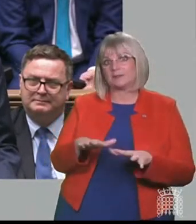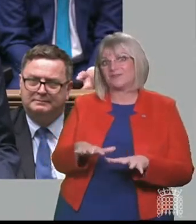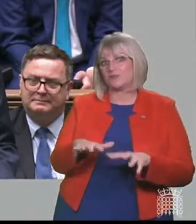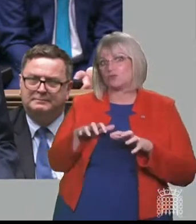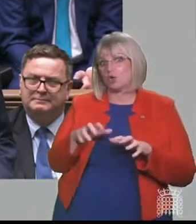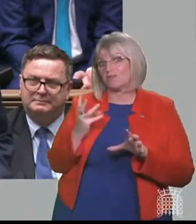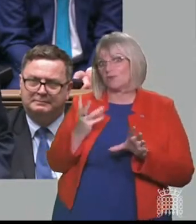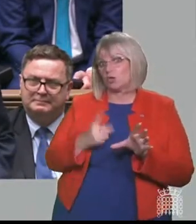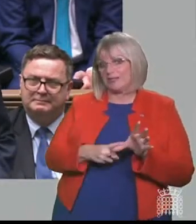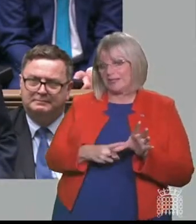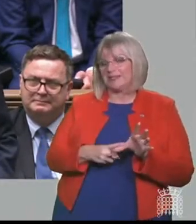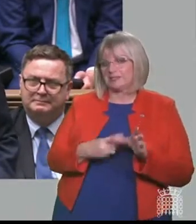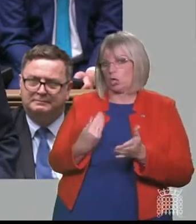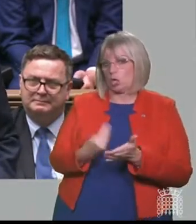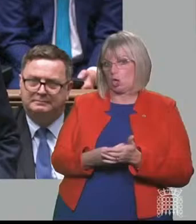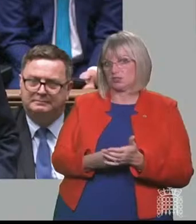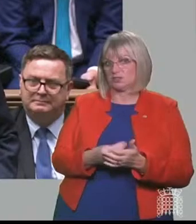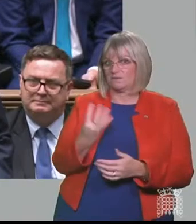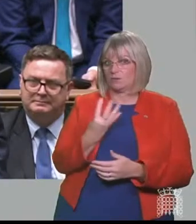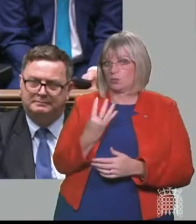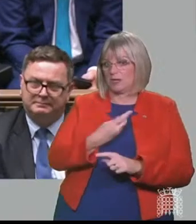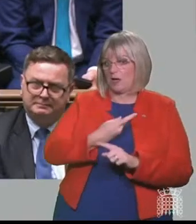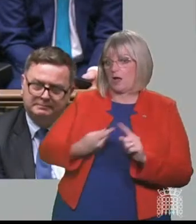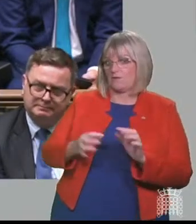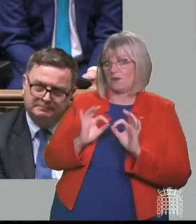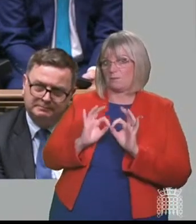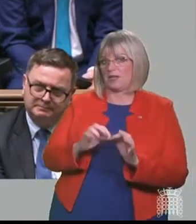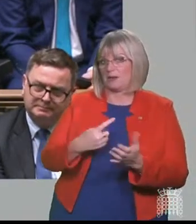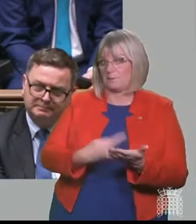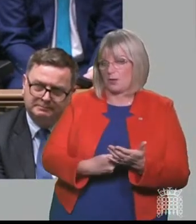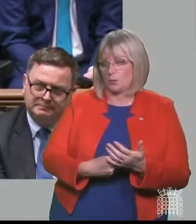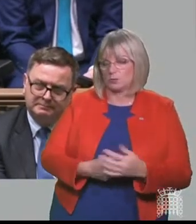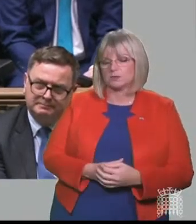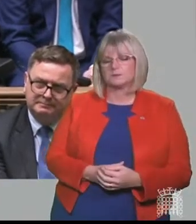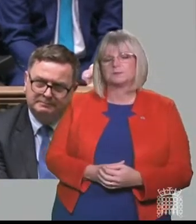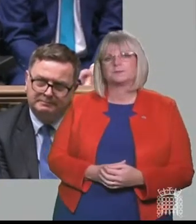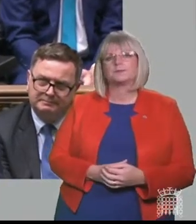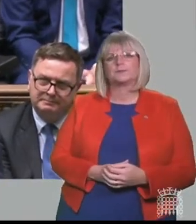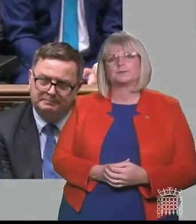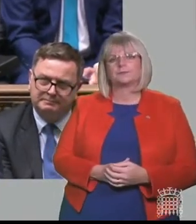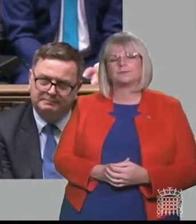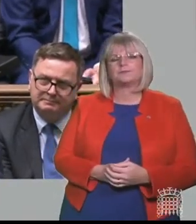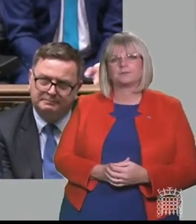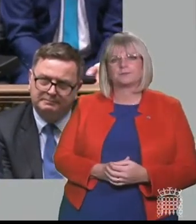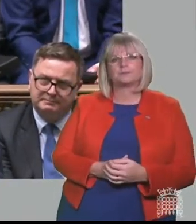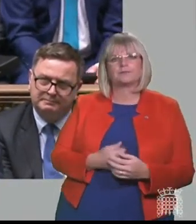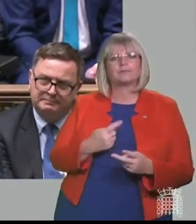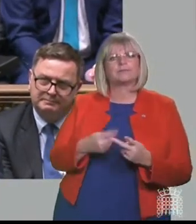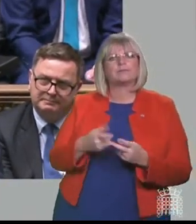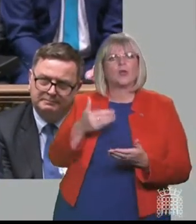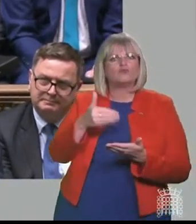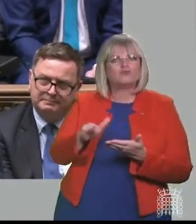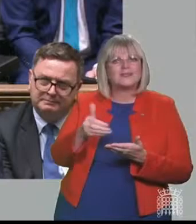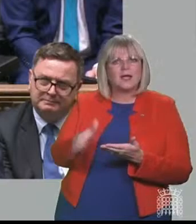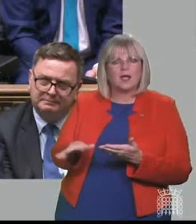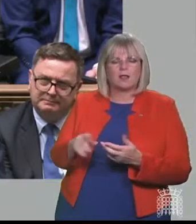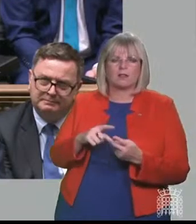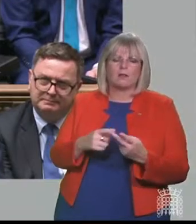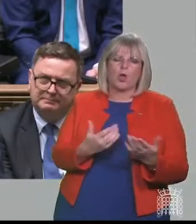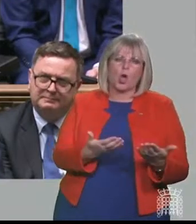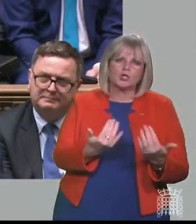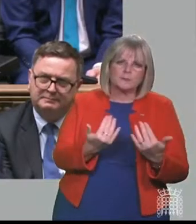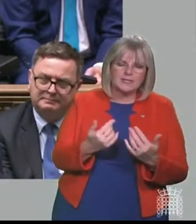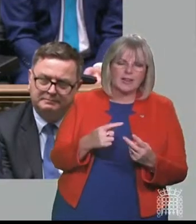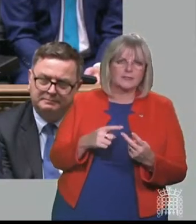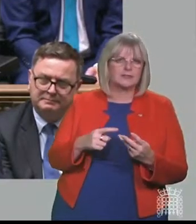£14.5 billion. We've removed downwards caps from transitional relief, And for retail, hospitality and leisure